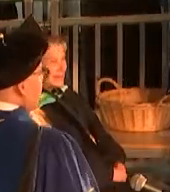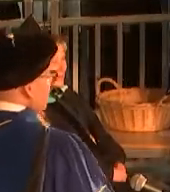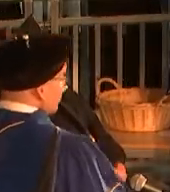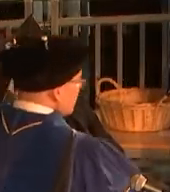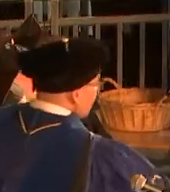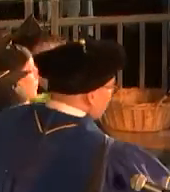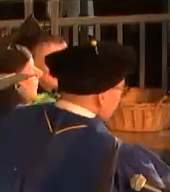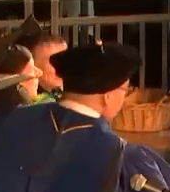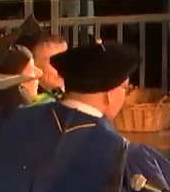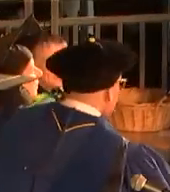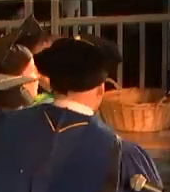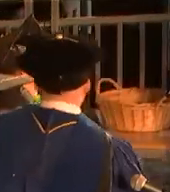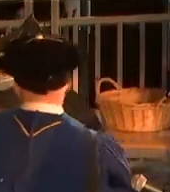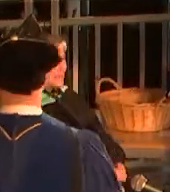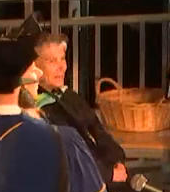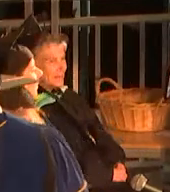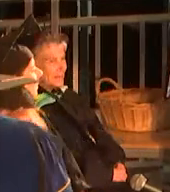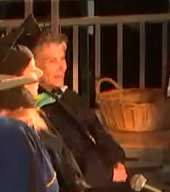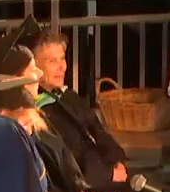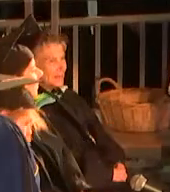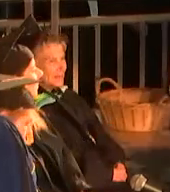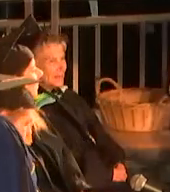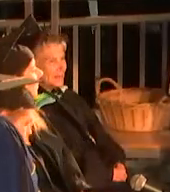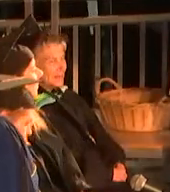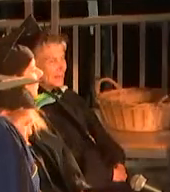Taylor M. Burrell.